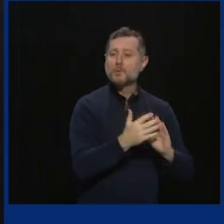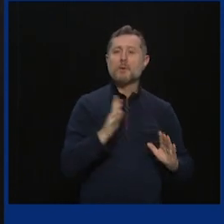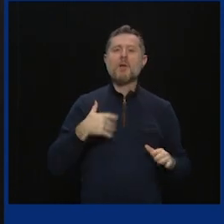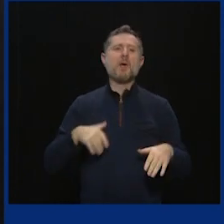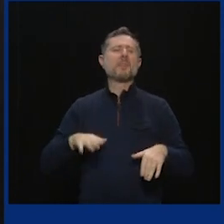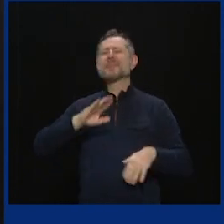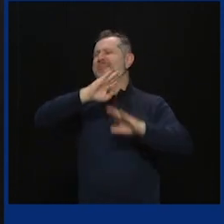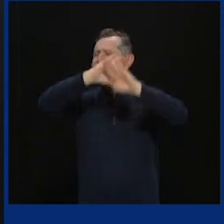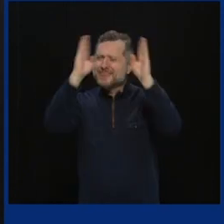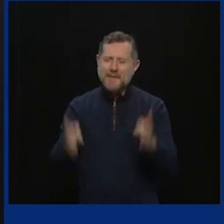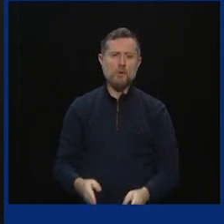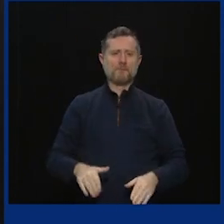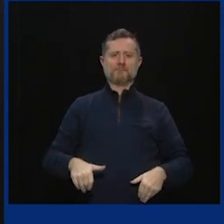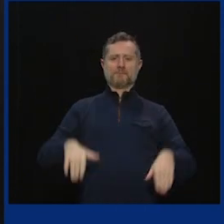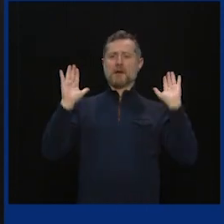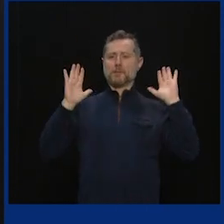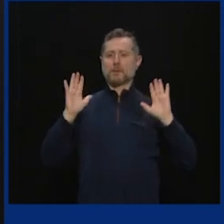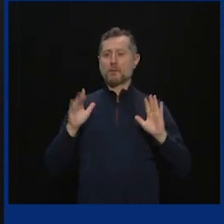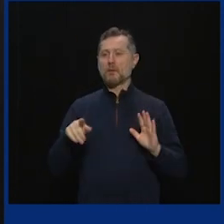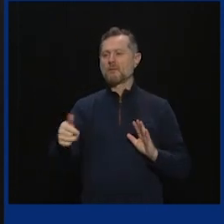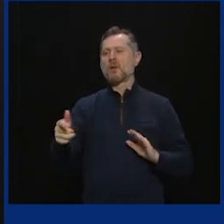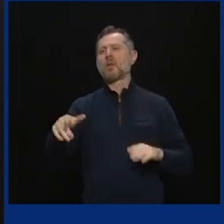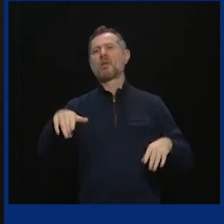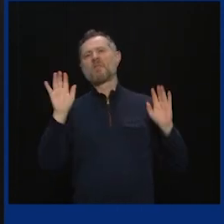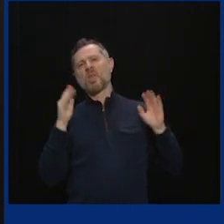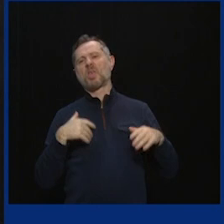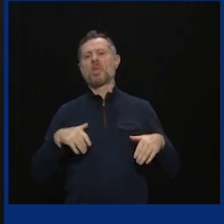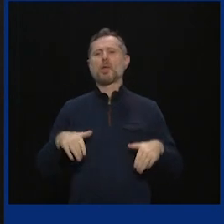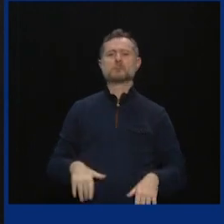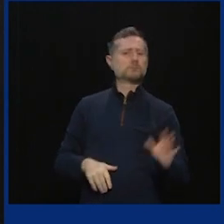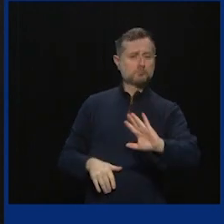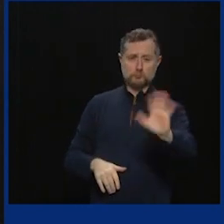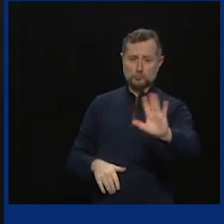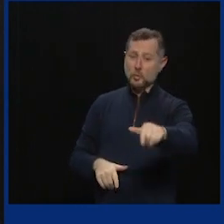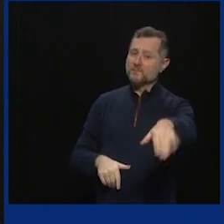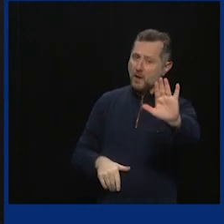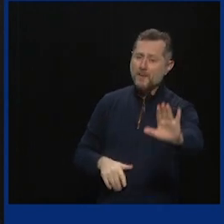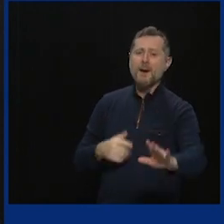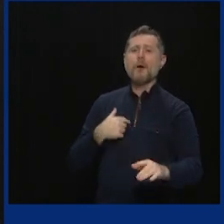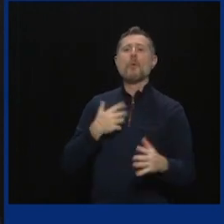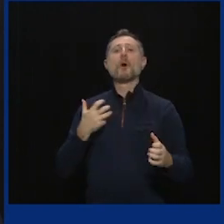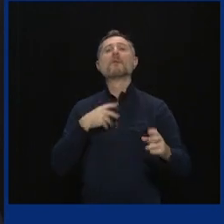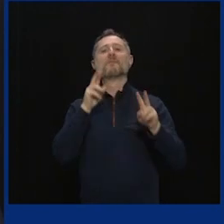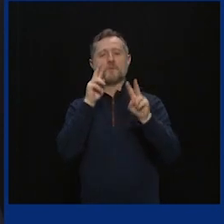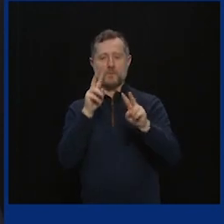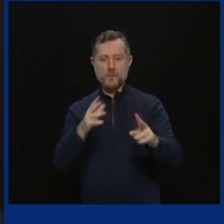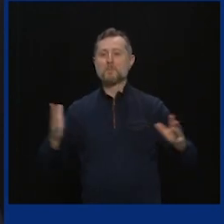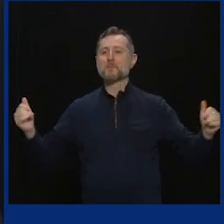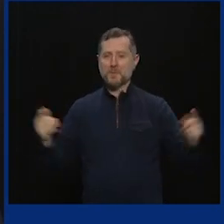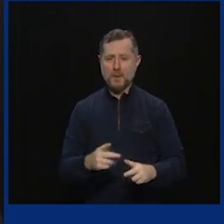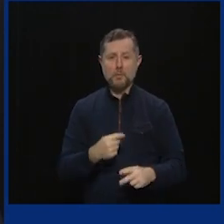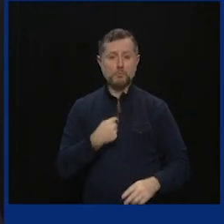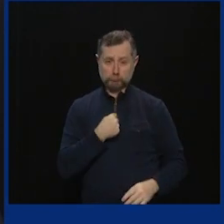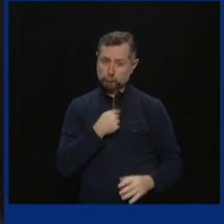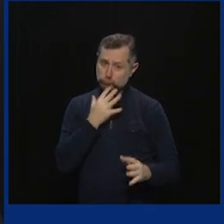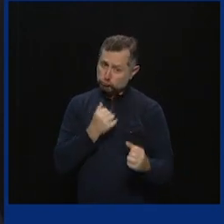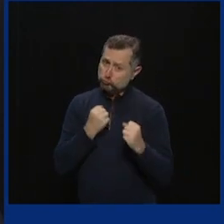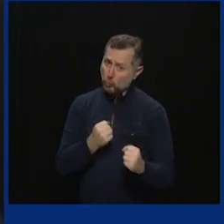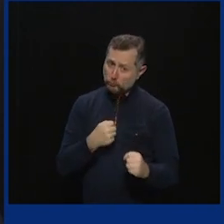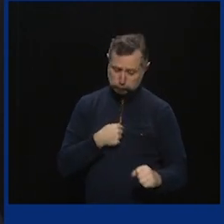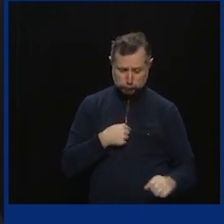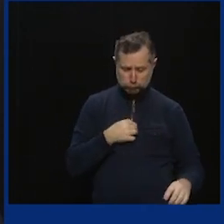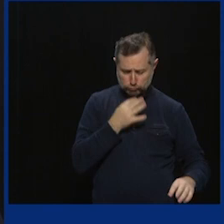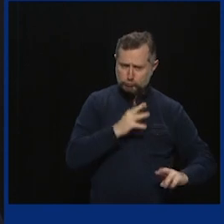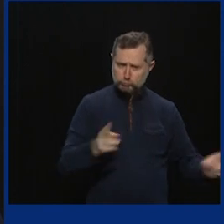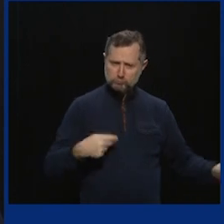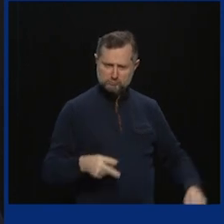never gave up on yourselves, and I look forward to coming back many times. I'm really good at ribbon cuttings, pretty good with a shovel as well as Lieutenant